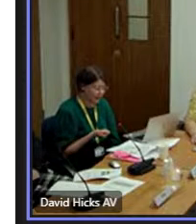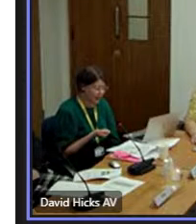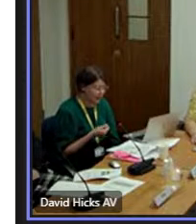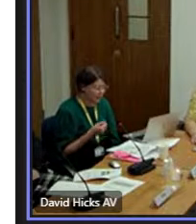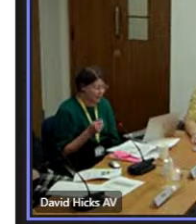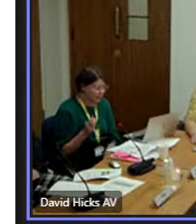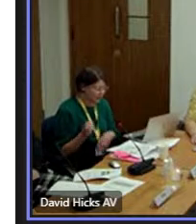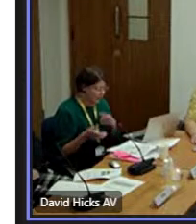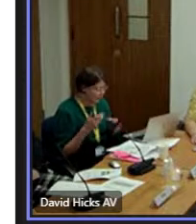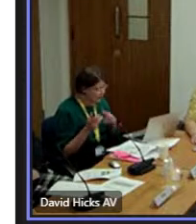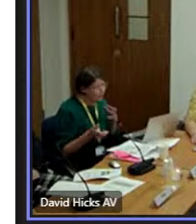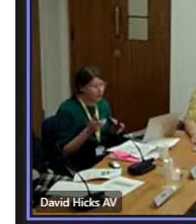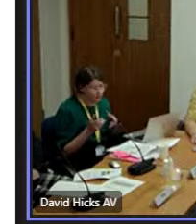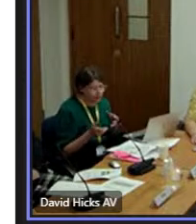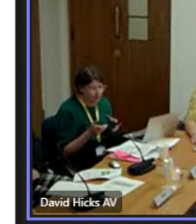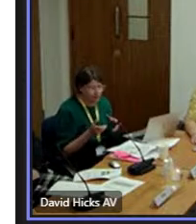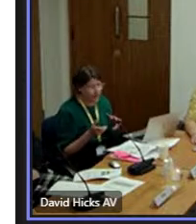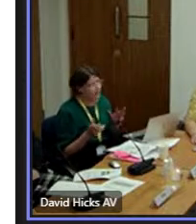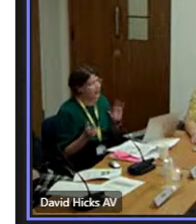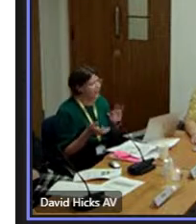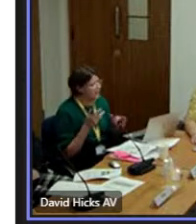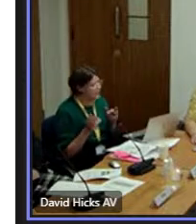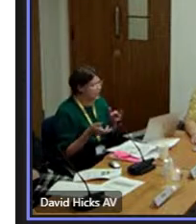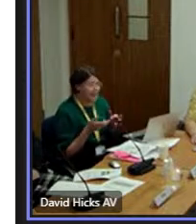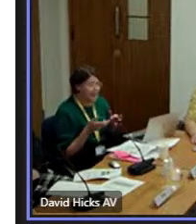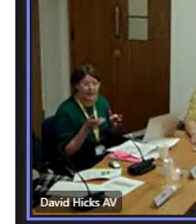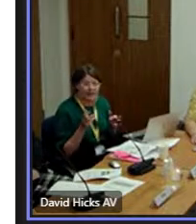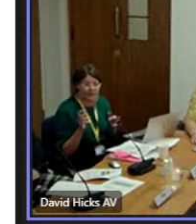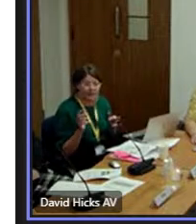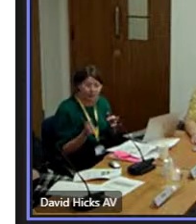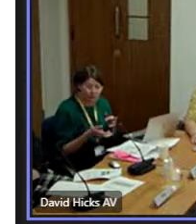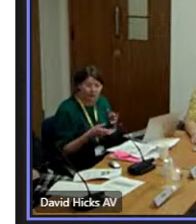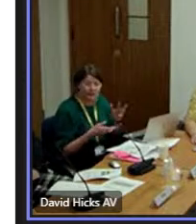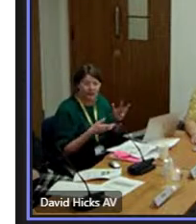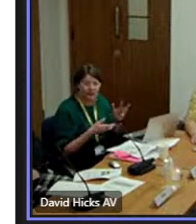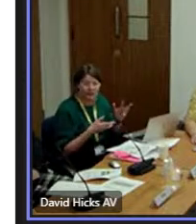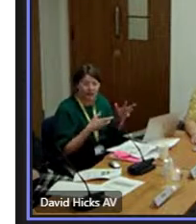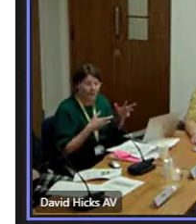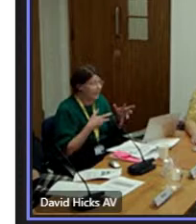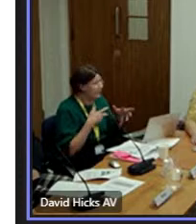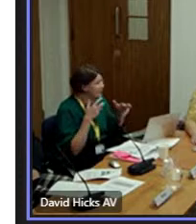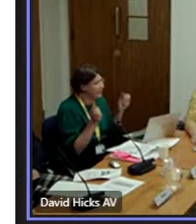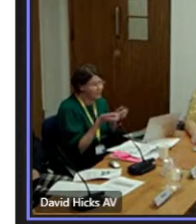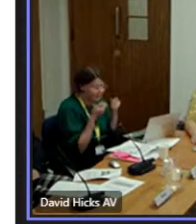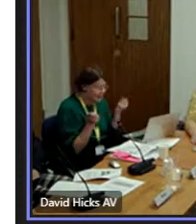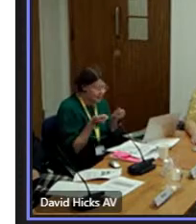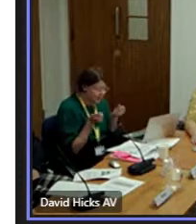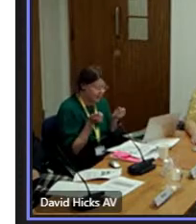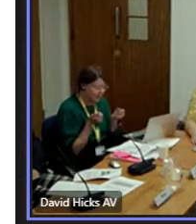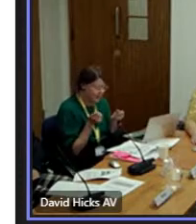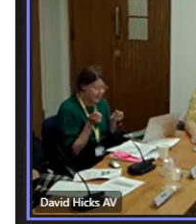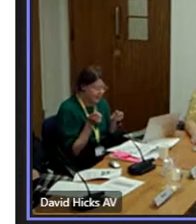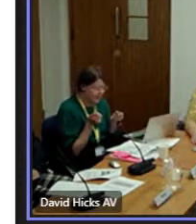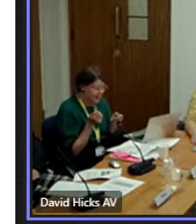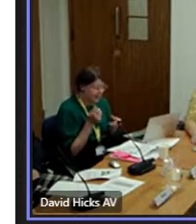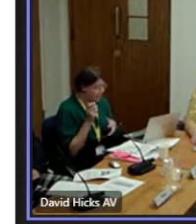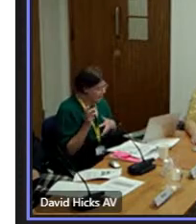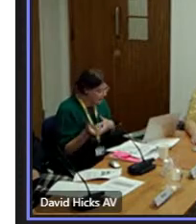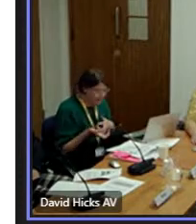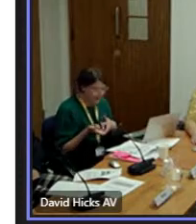projects we do. So we're kind of trying to look beyond traditional services and stitching together different resources, different people within the